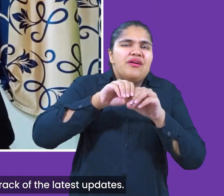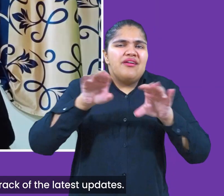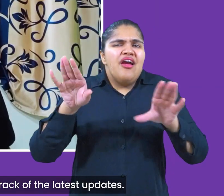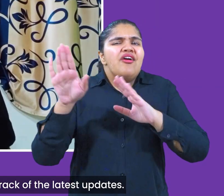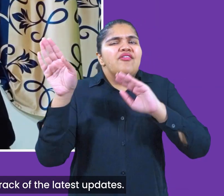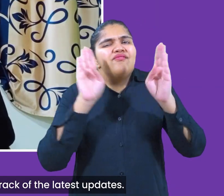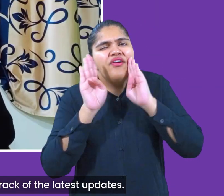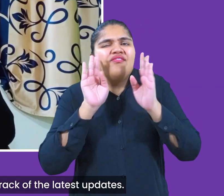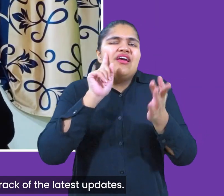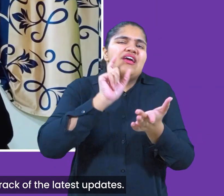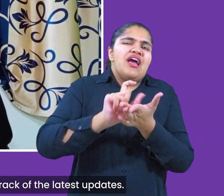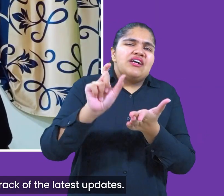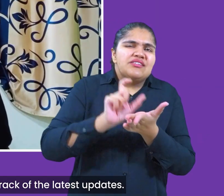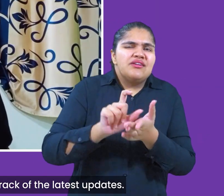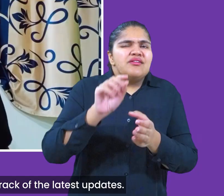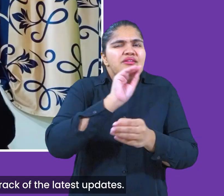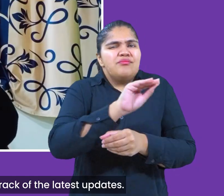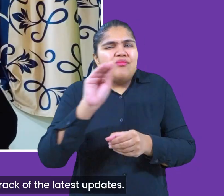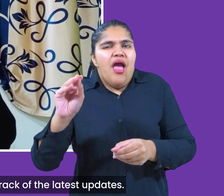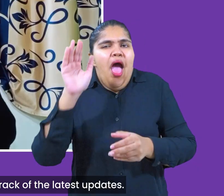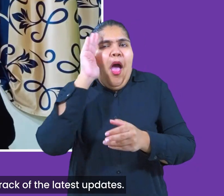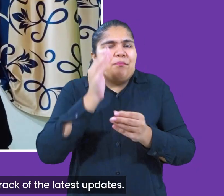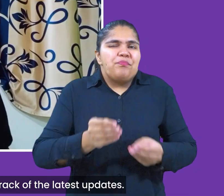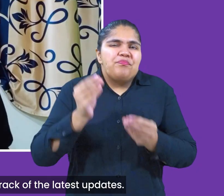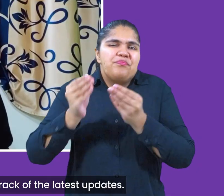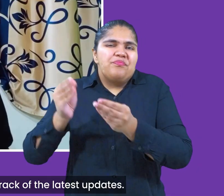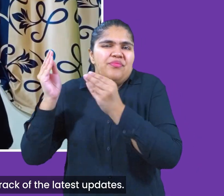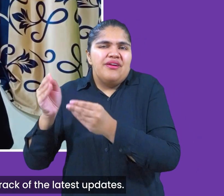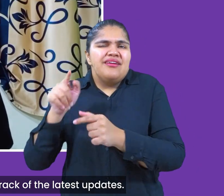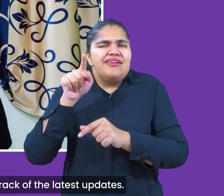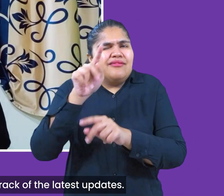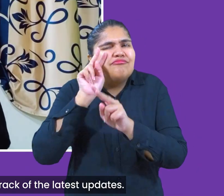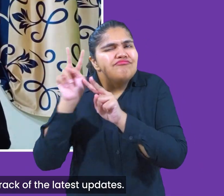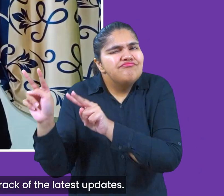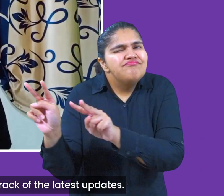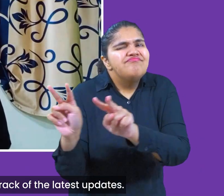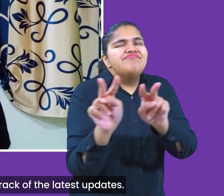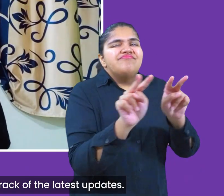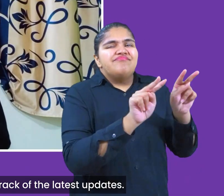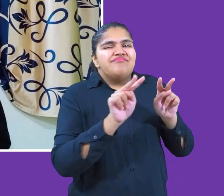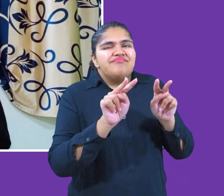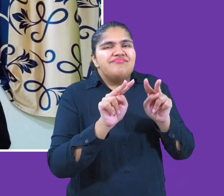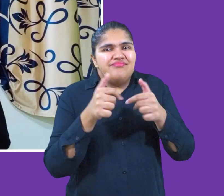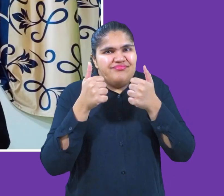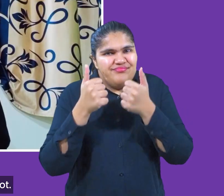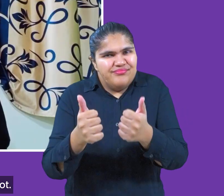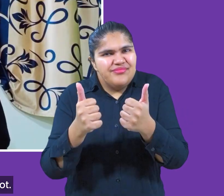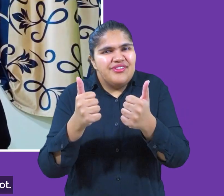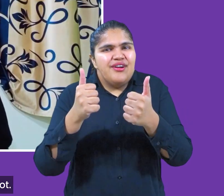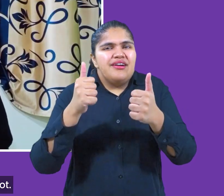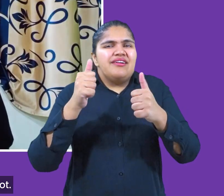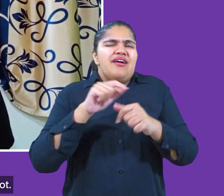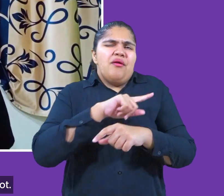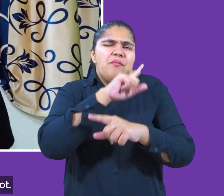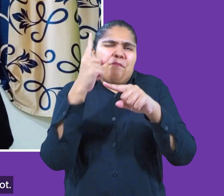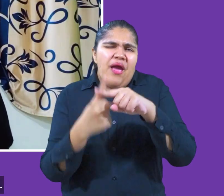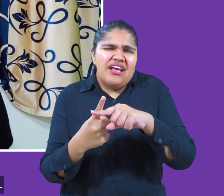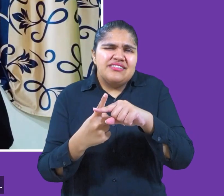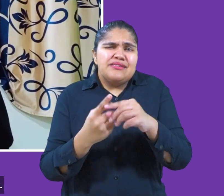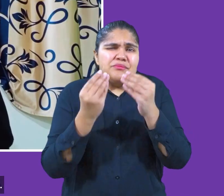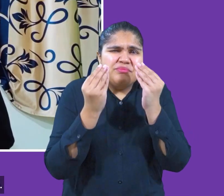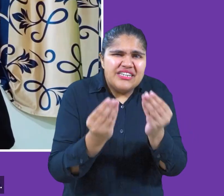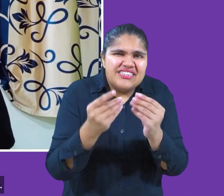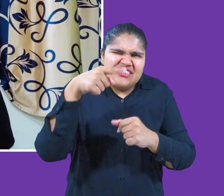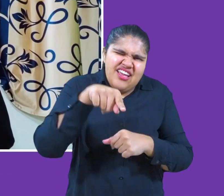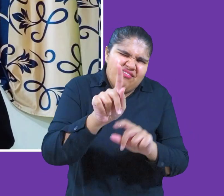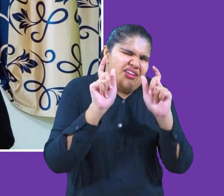Facebook, Instagram, etc., in which you can keep track of the latest updates. Yeah, thanks a lot